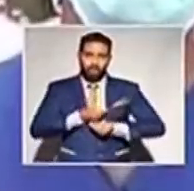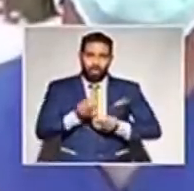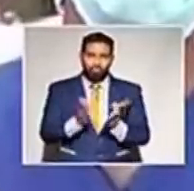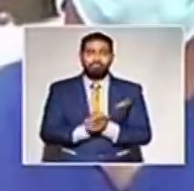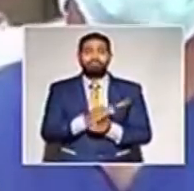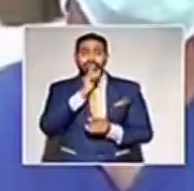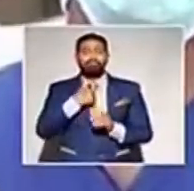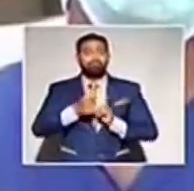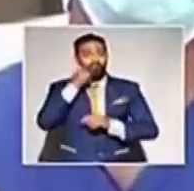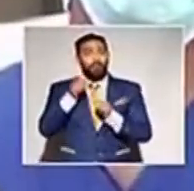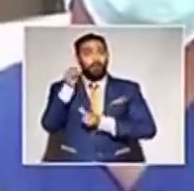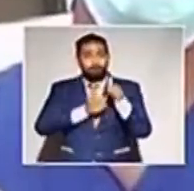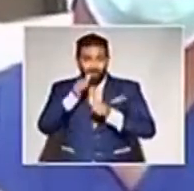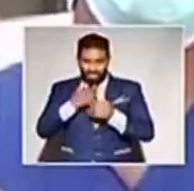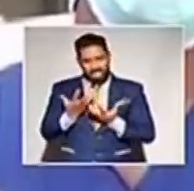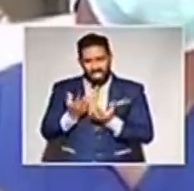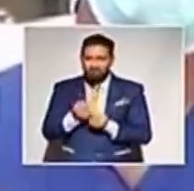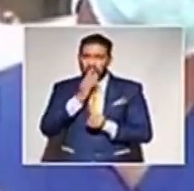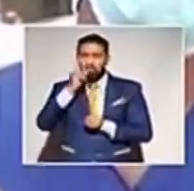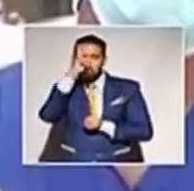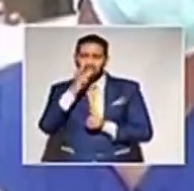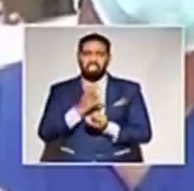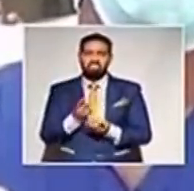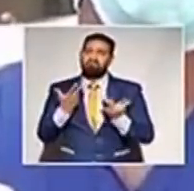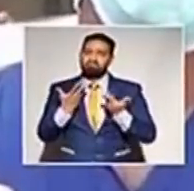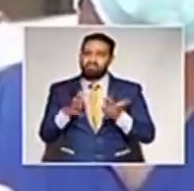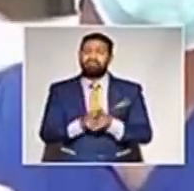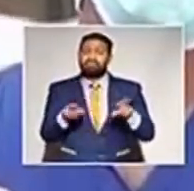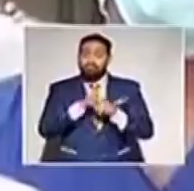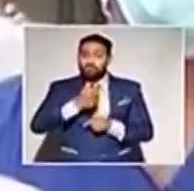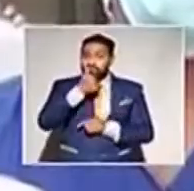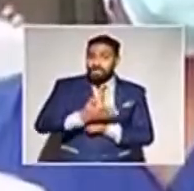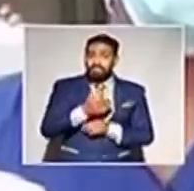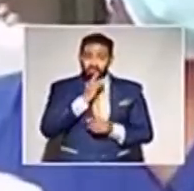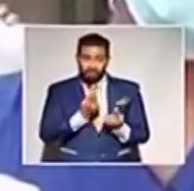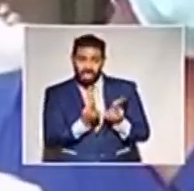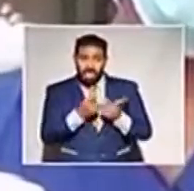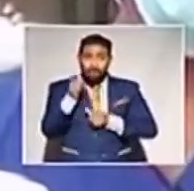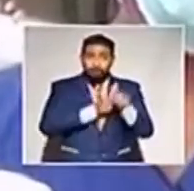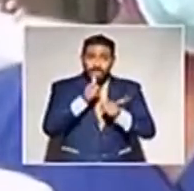month. The essential medicines that we have will only last for a couple of weeks.